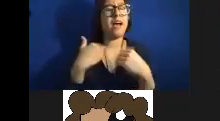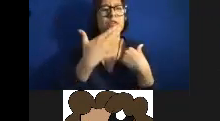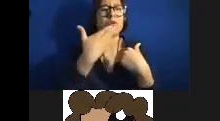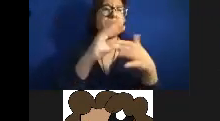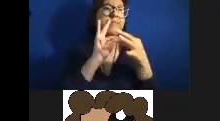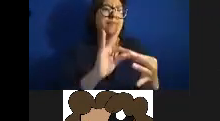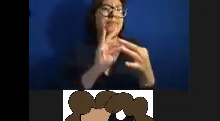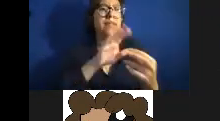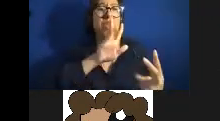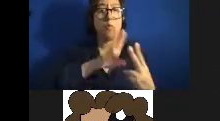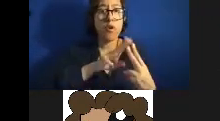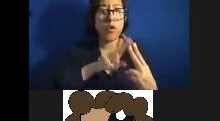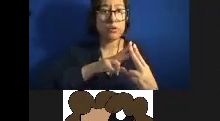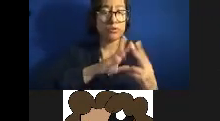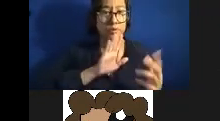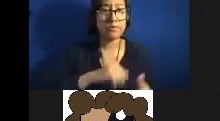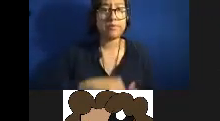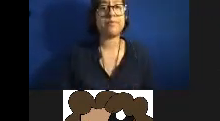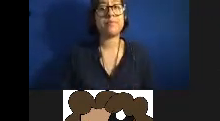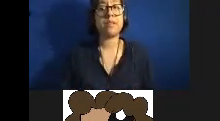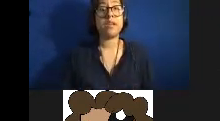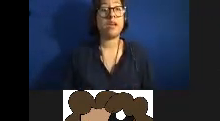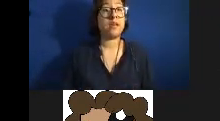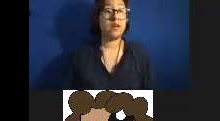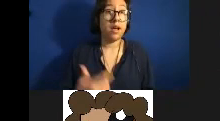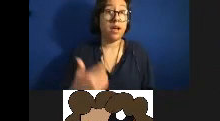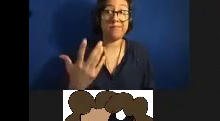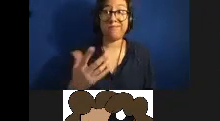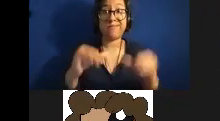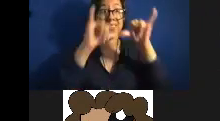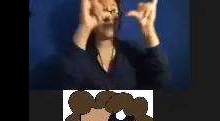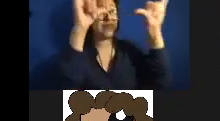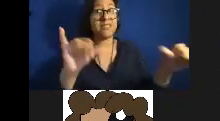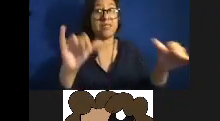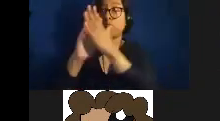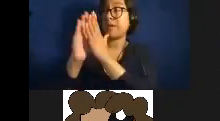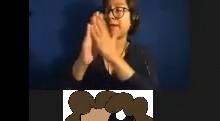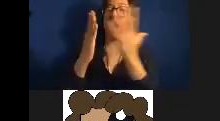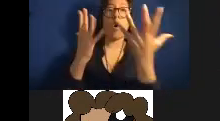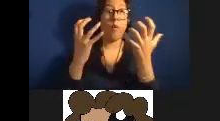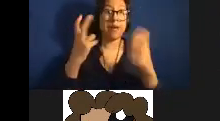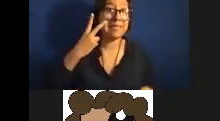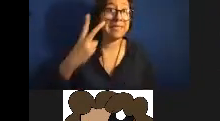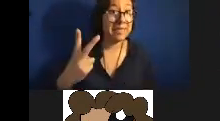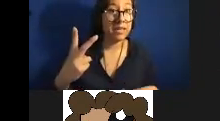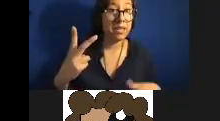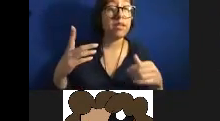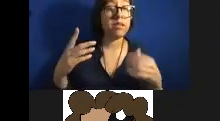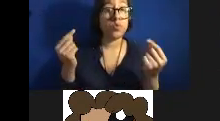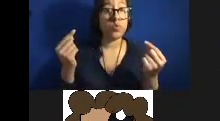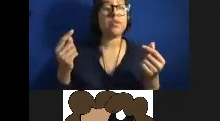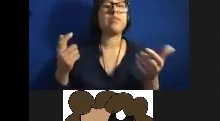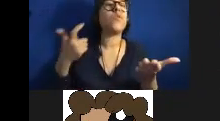partners. What I want to see from systems, community, and individuals is, first of all, recognizing that you